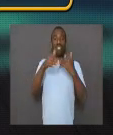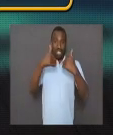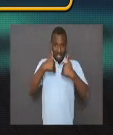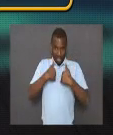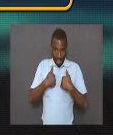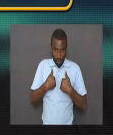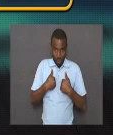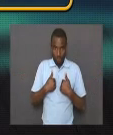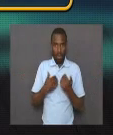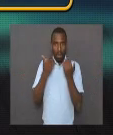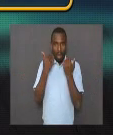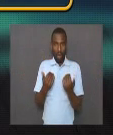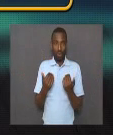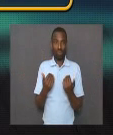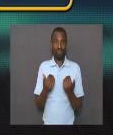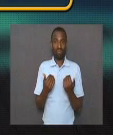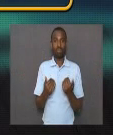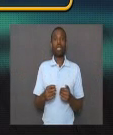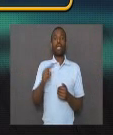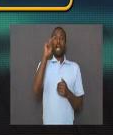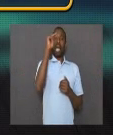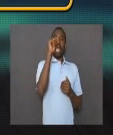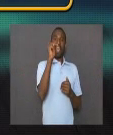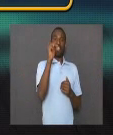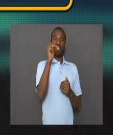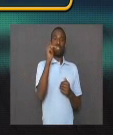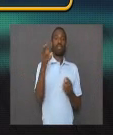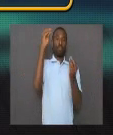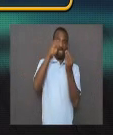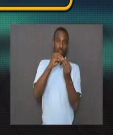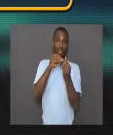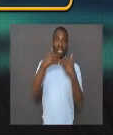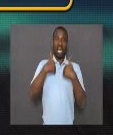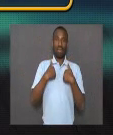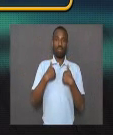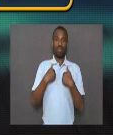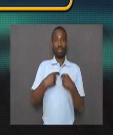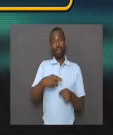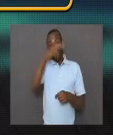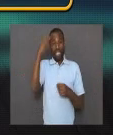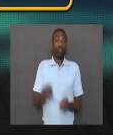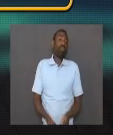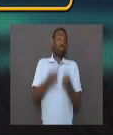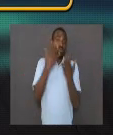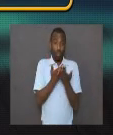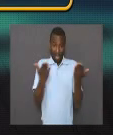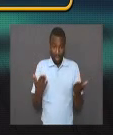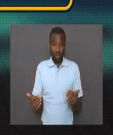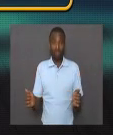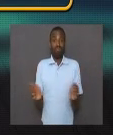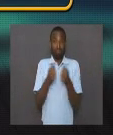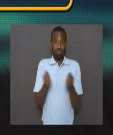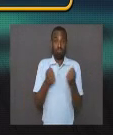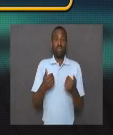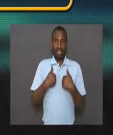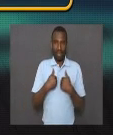the variable n to the number of particles present in the box